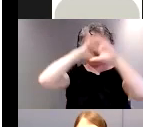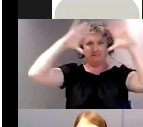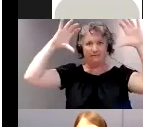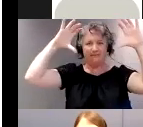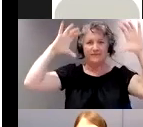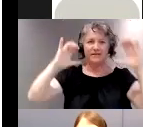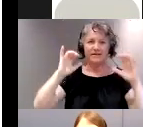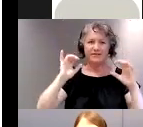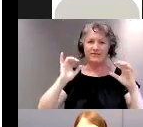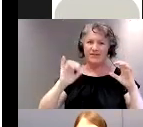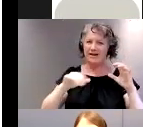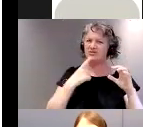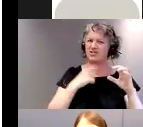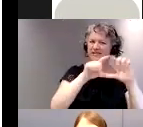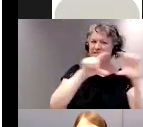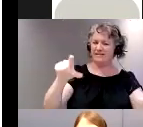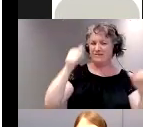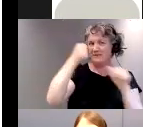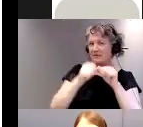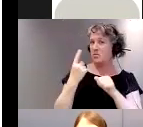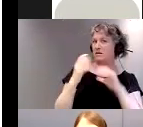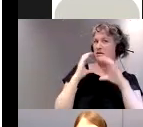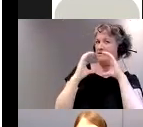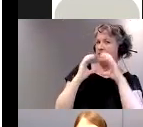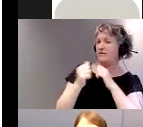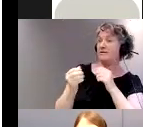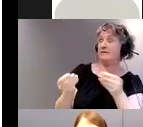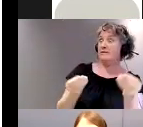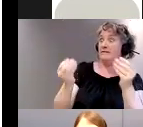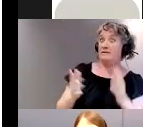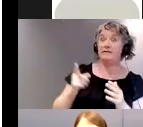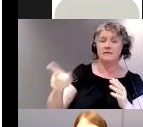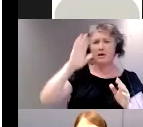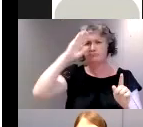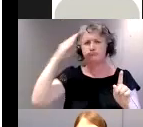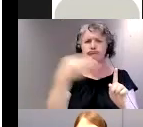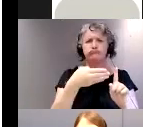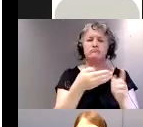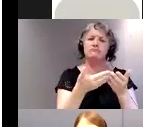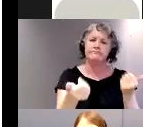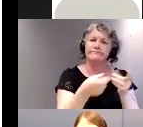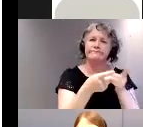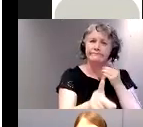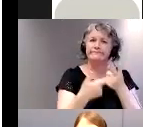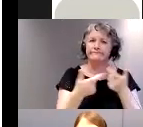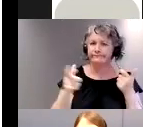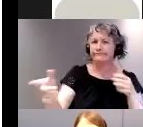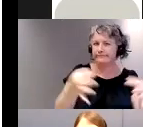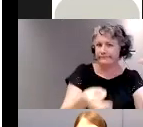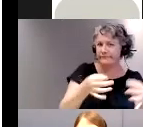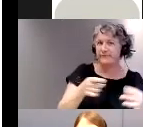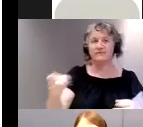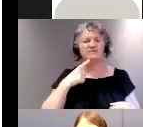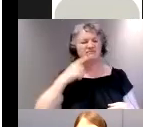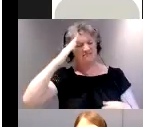that's what the red is, had a conversation with a mediator who did primarily separation and divorce. And they said, I can mediate, I